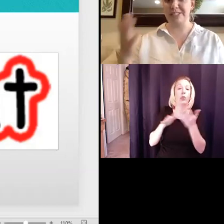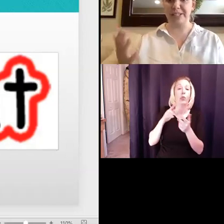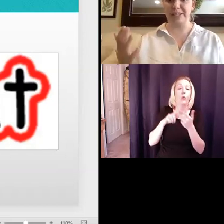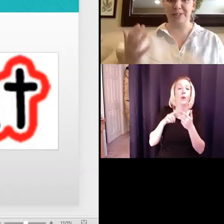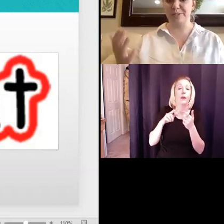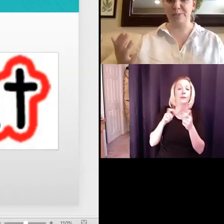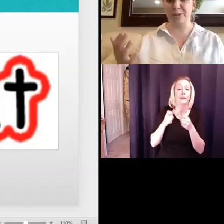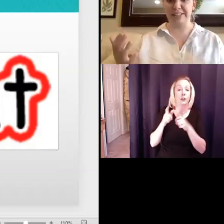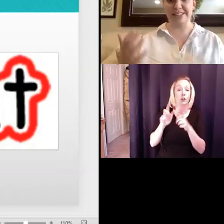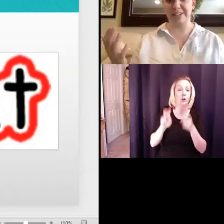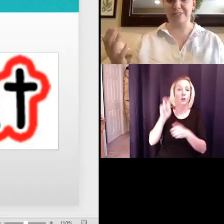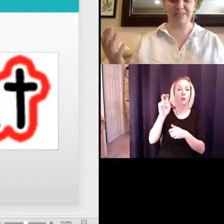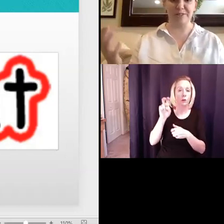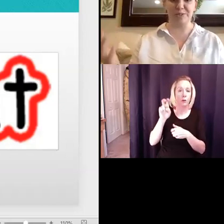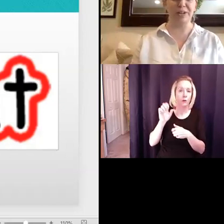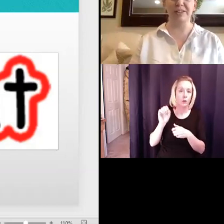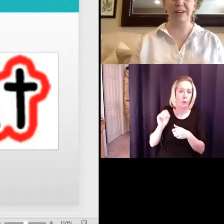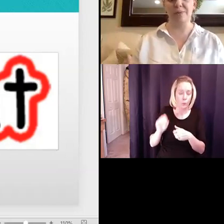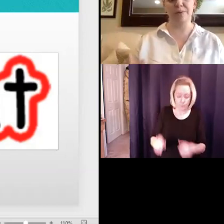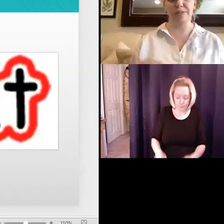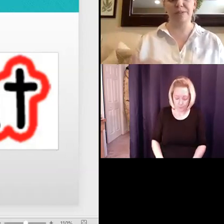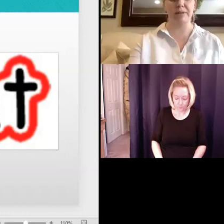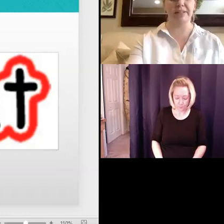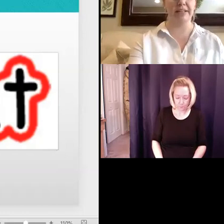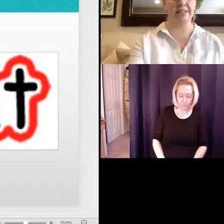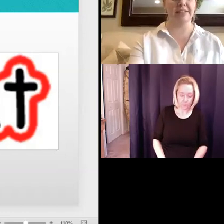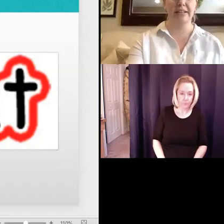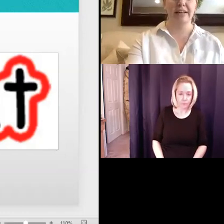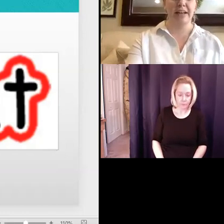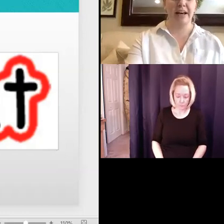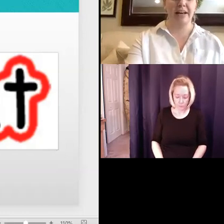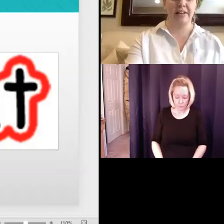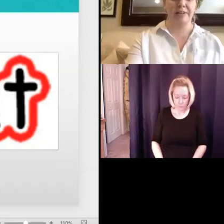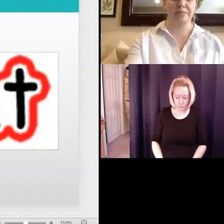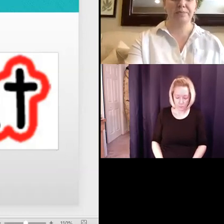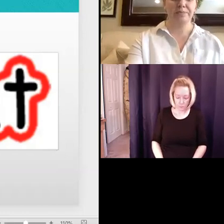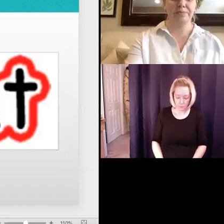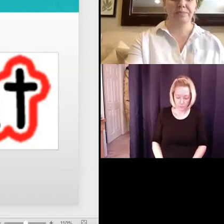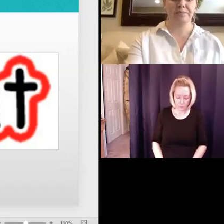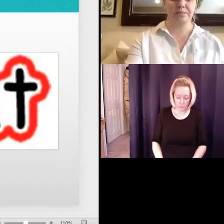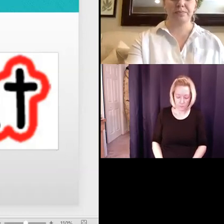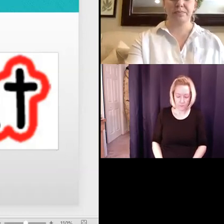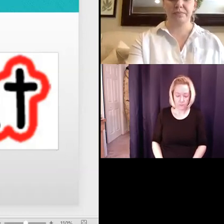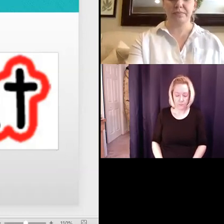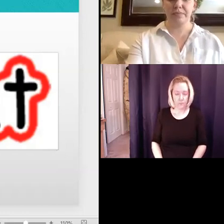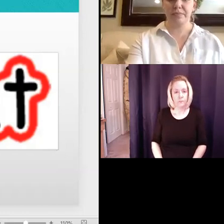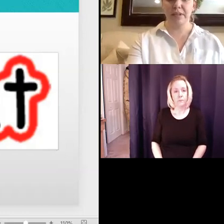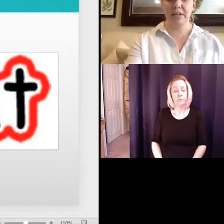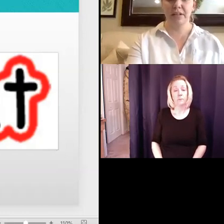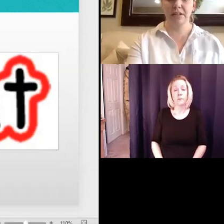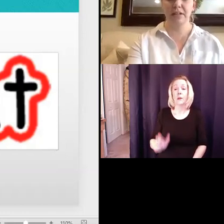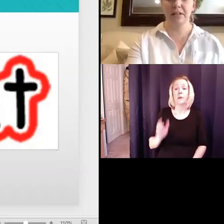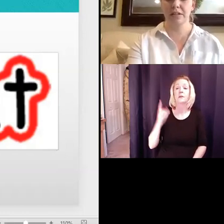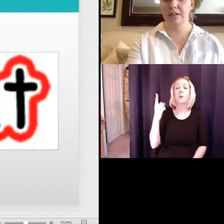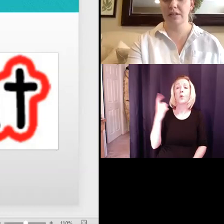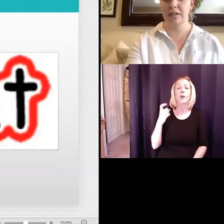we tend to like lose what the salient features were or how we were describing things. Amanda, there was a question about what was the name